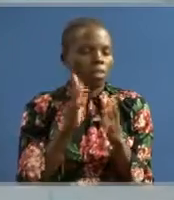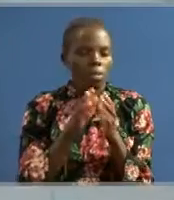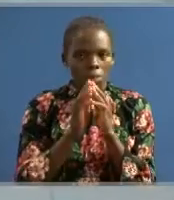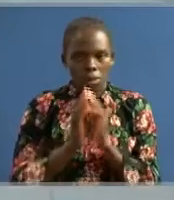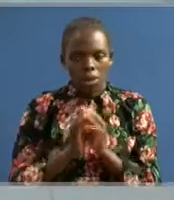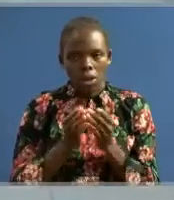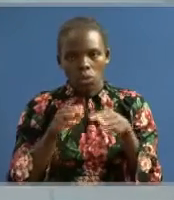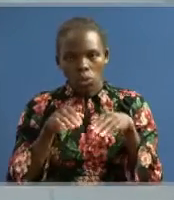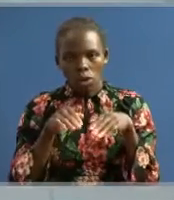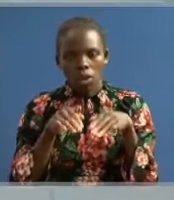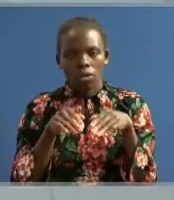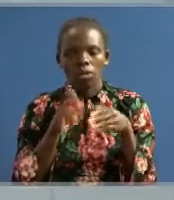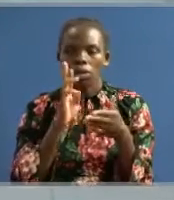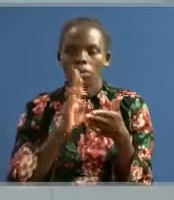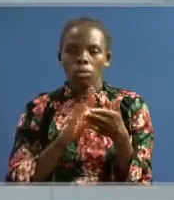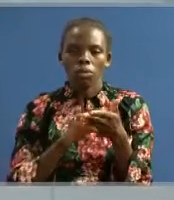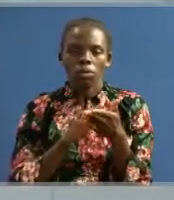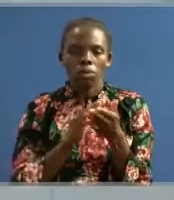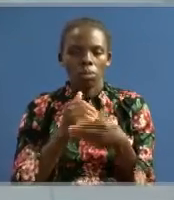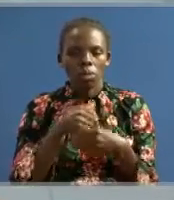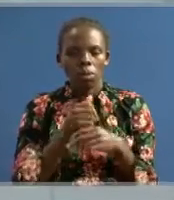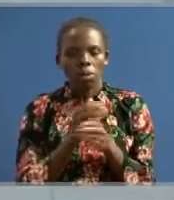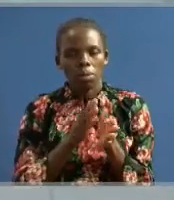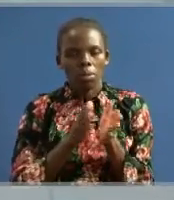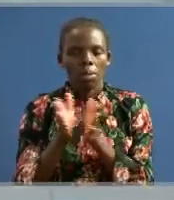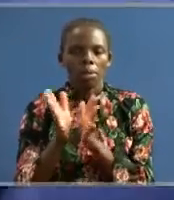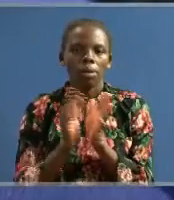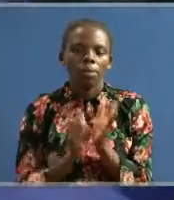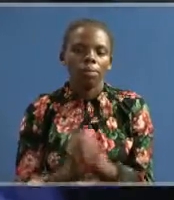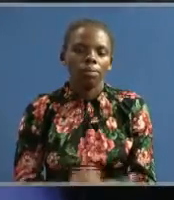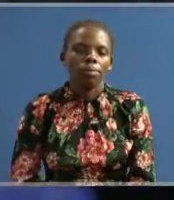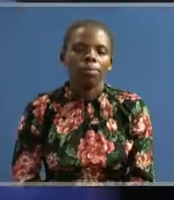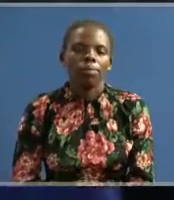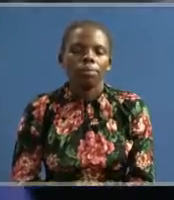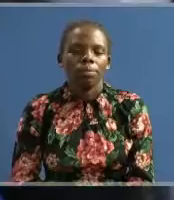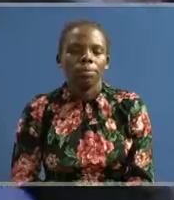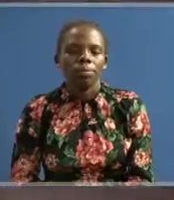patient and wait for the report to be made public.